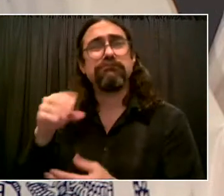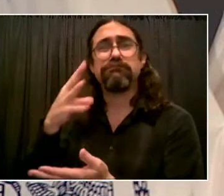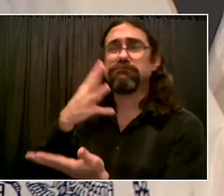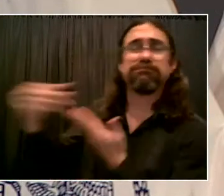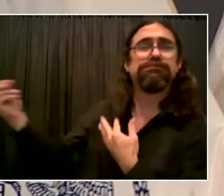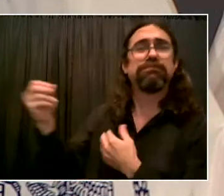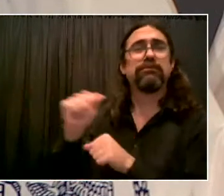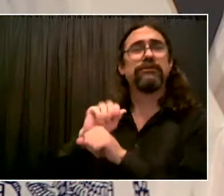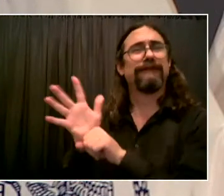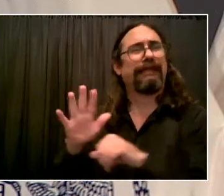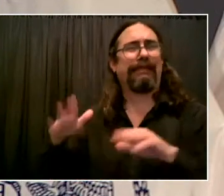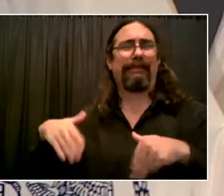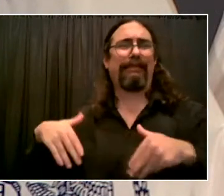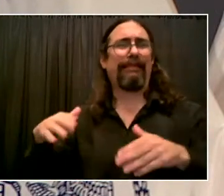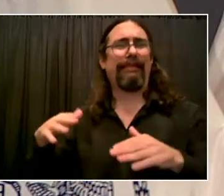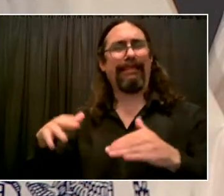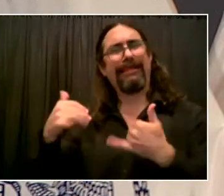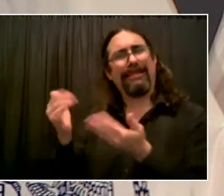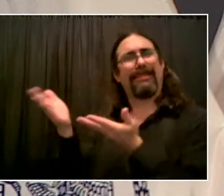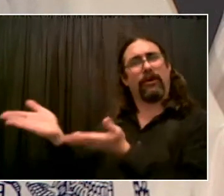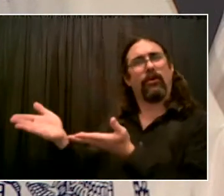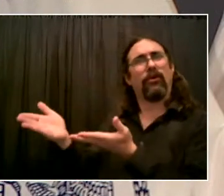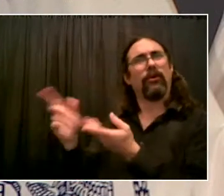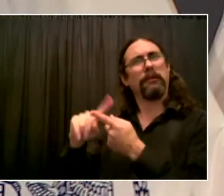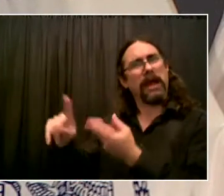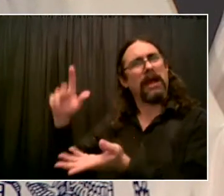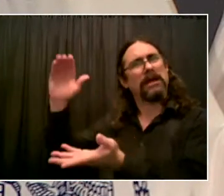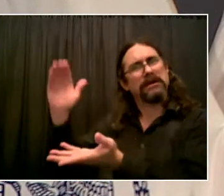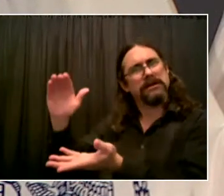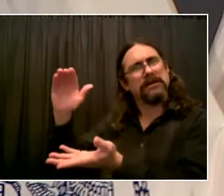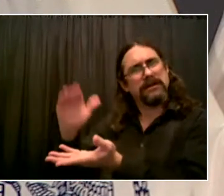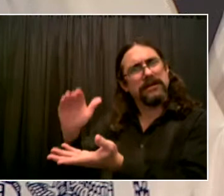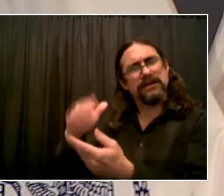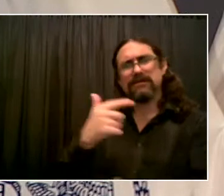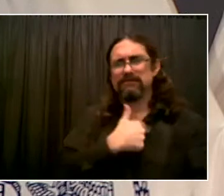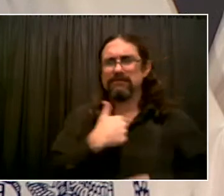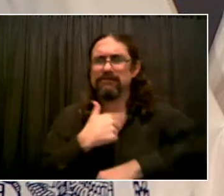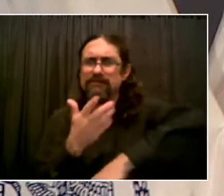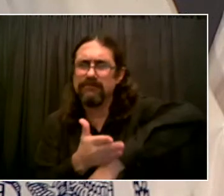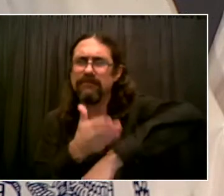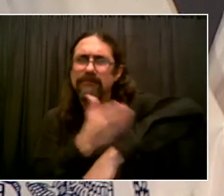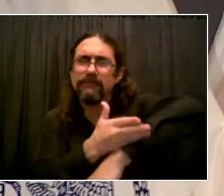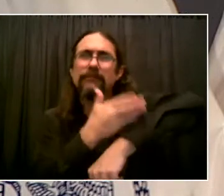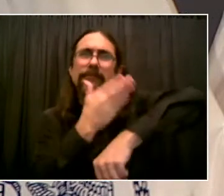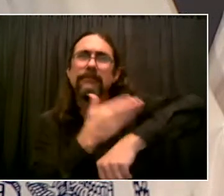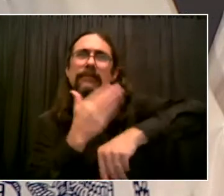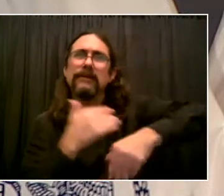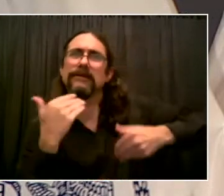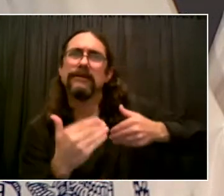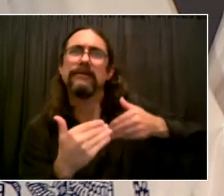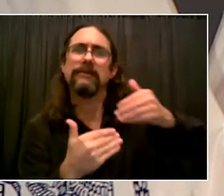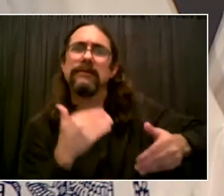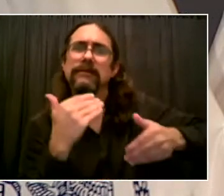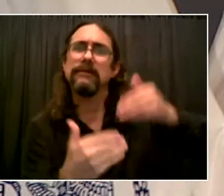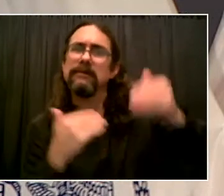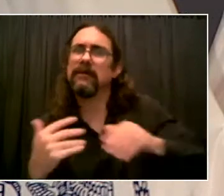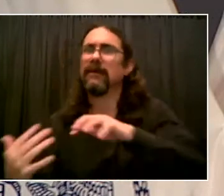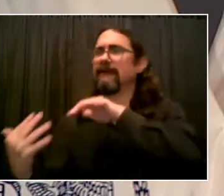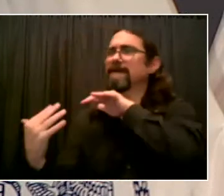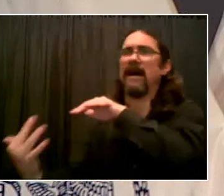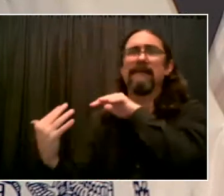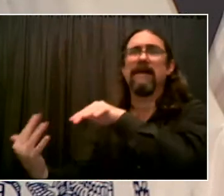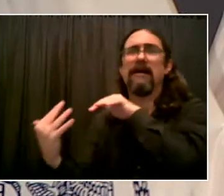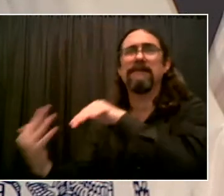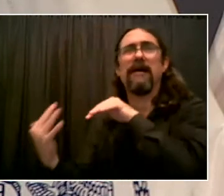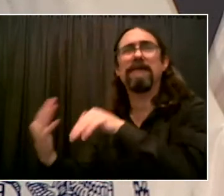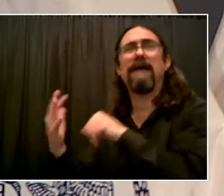really extraordinary progress fighting back COVID. And what we find today is that the policies that